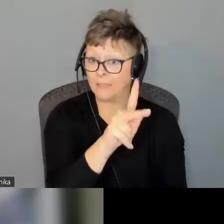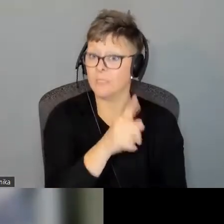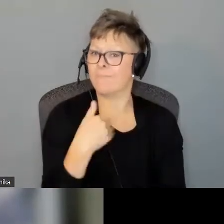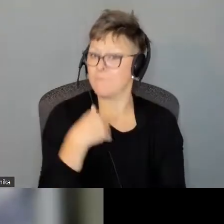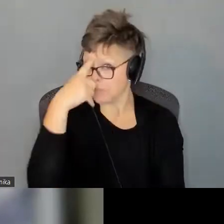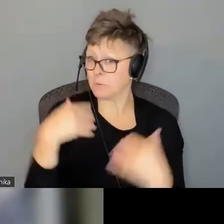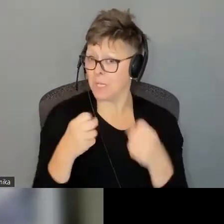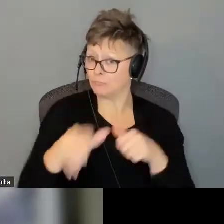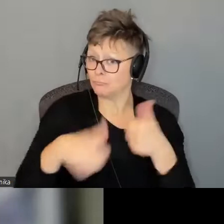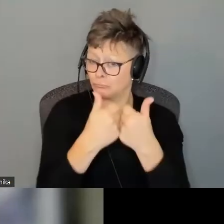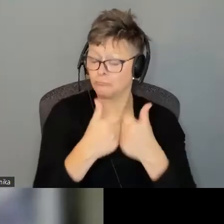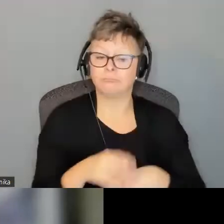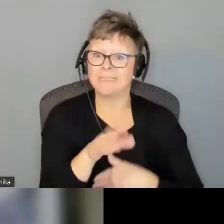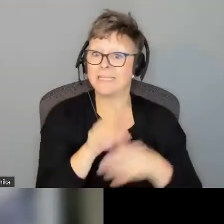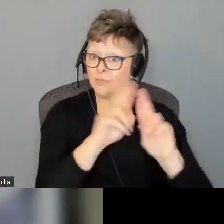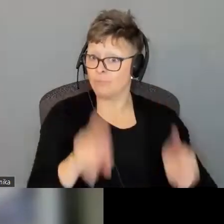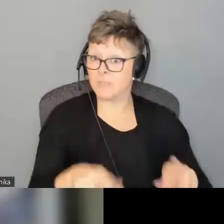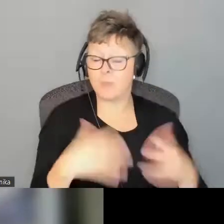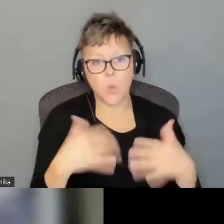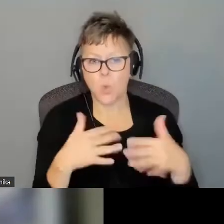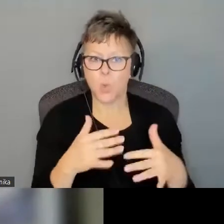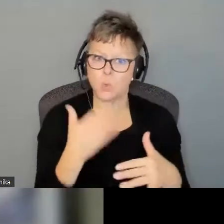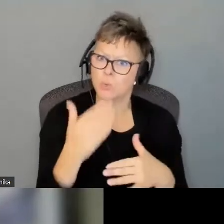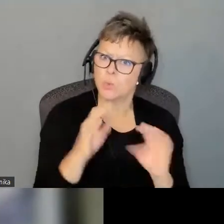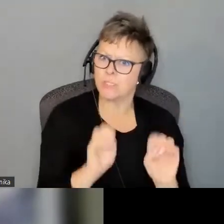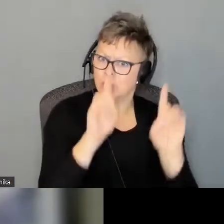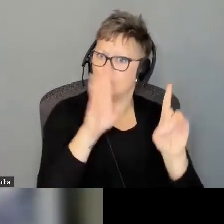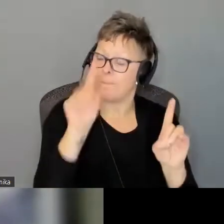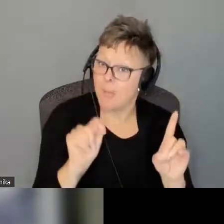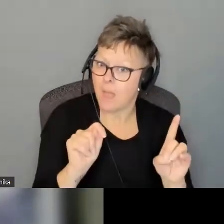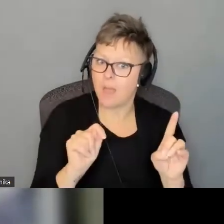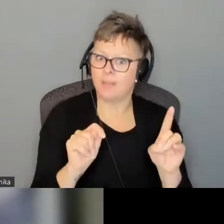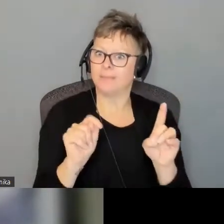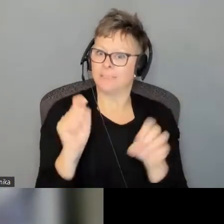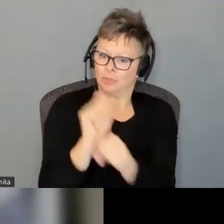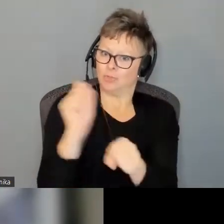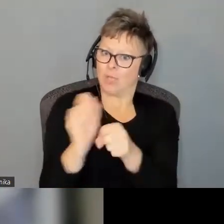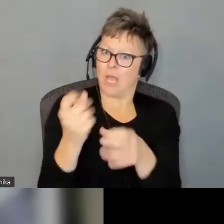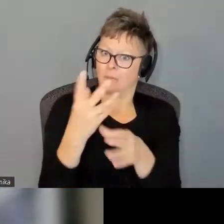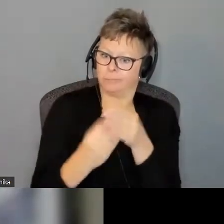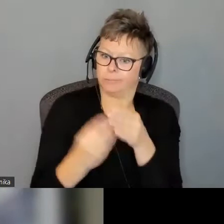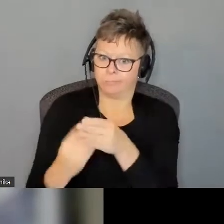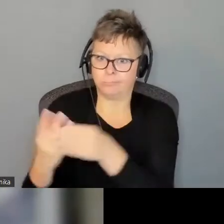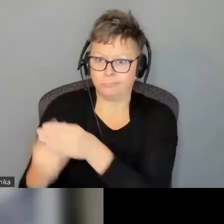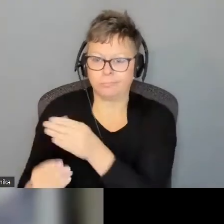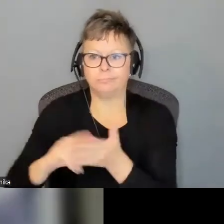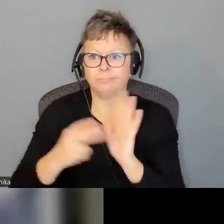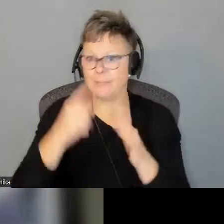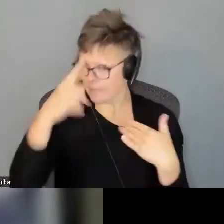he was actually very highly educated, but his resume had huge holes in it when he was dealing with his mental health crisis.